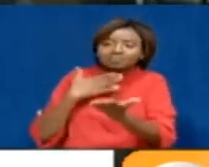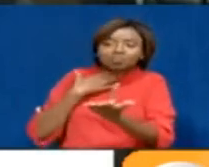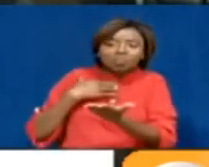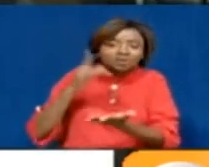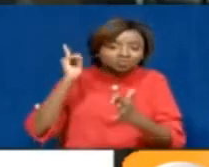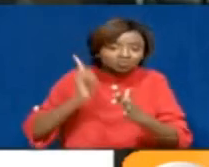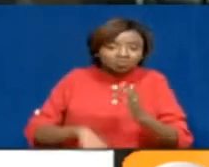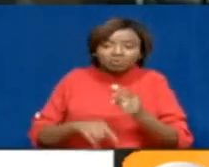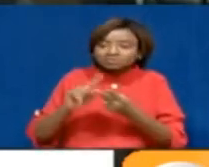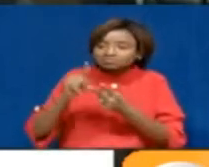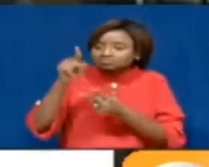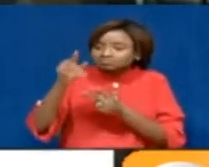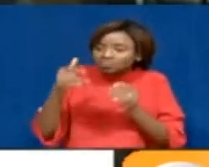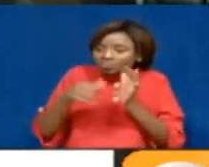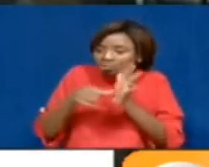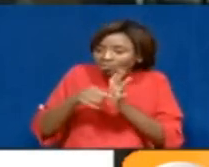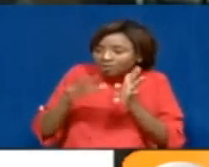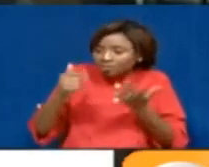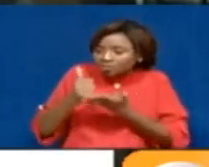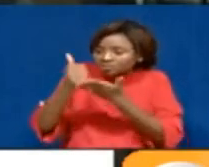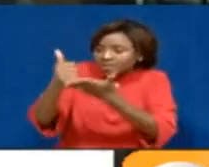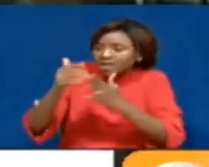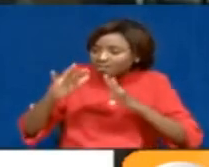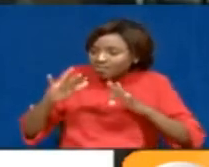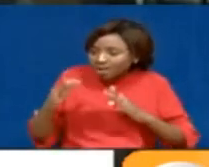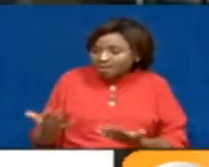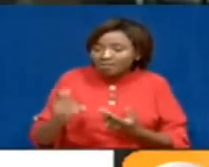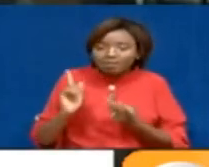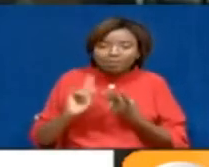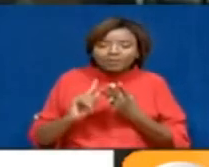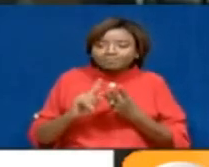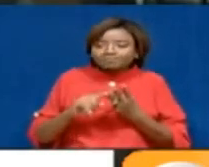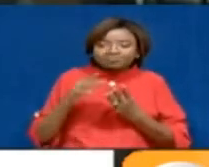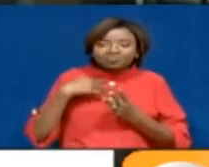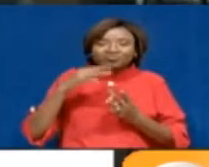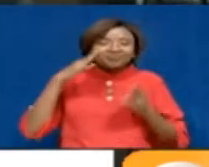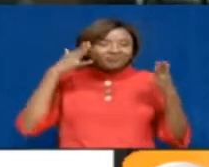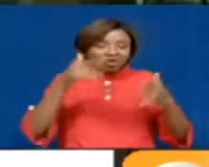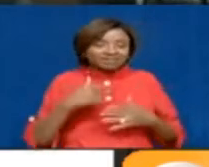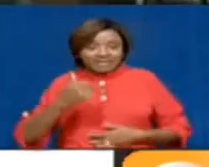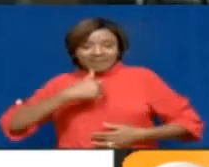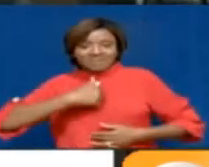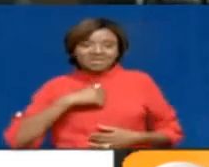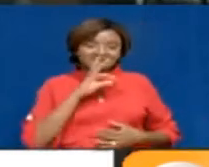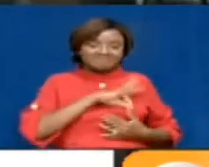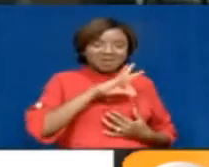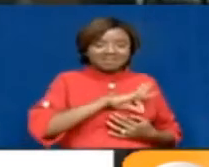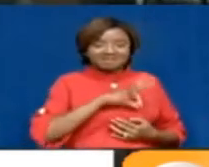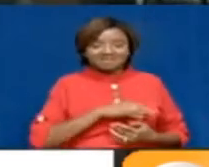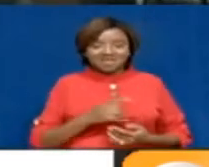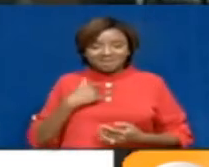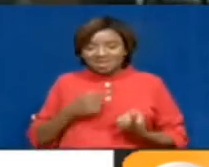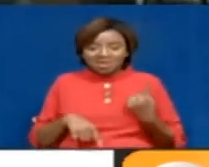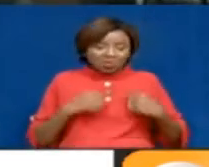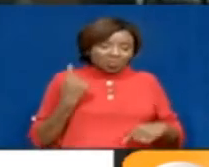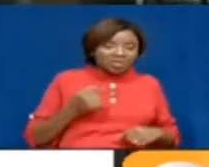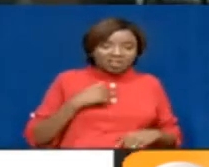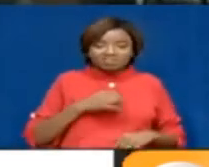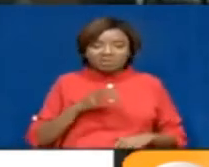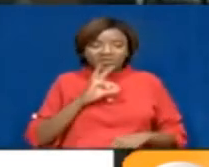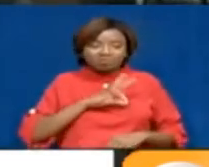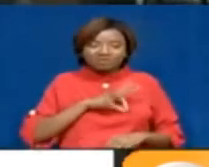about the real issues affecting Kenyans. Let us not speak about the issues that I will gain in the coming elections.